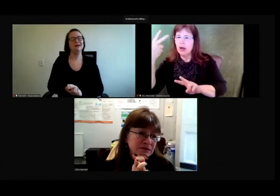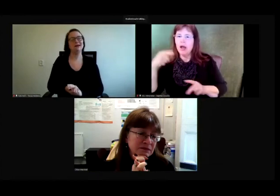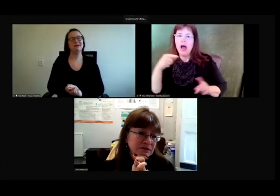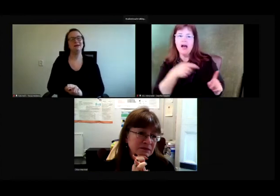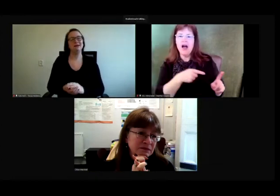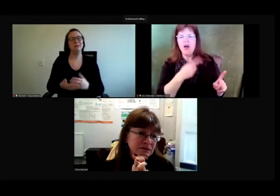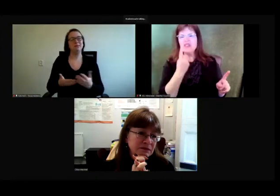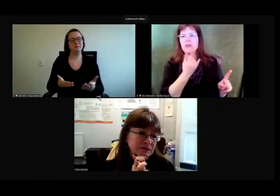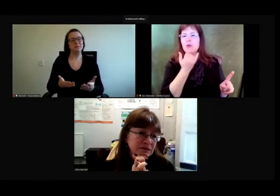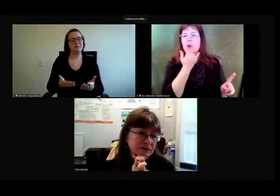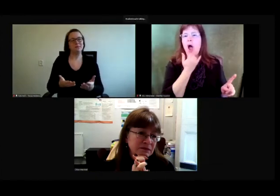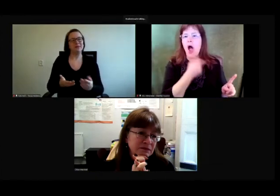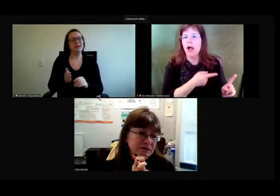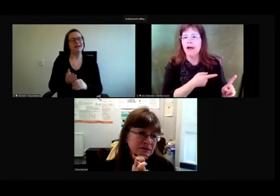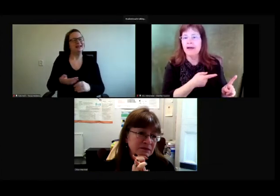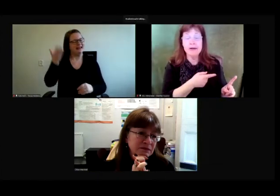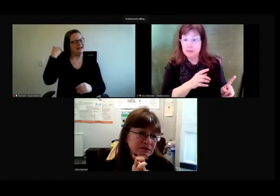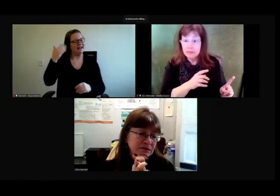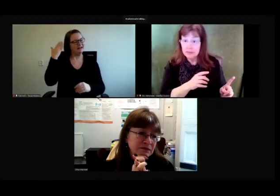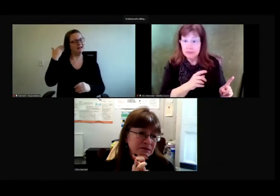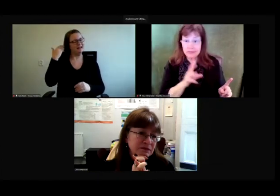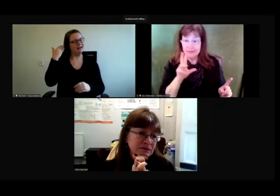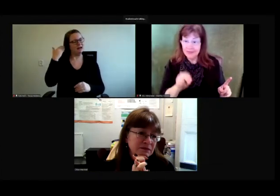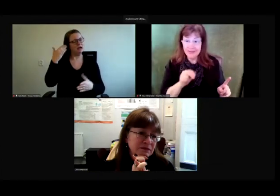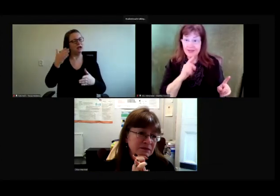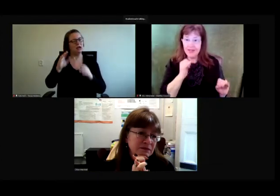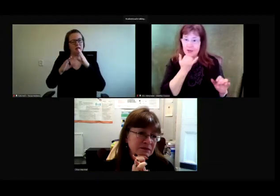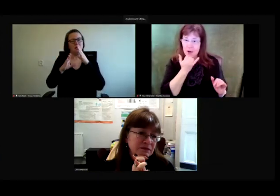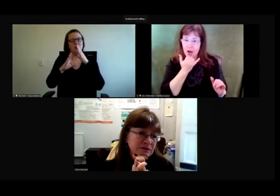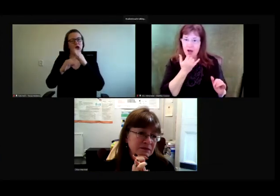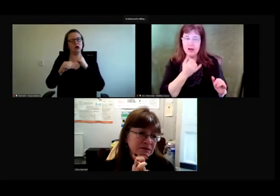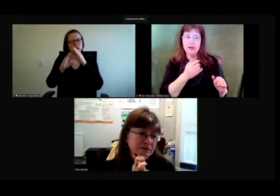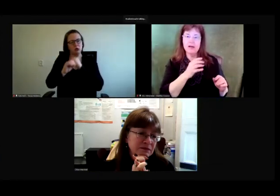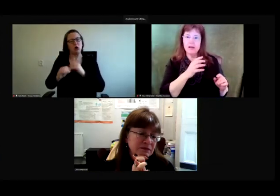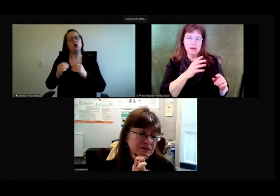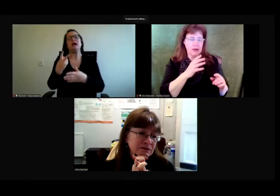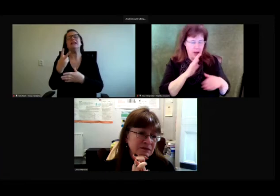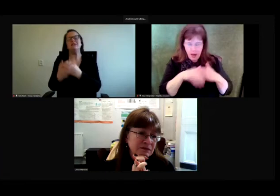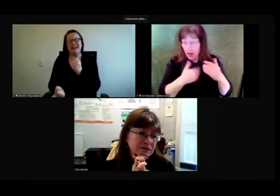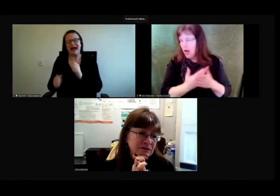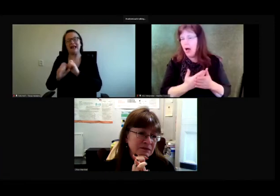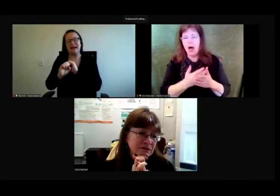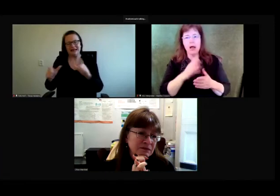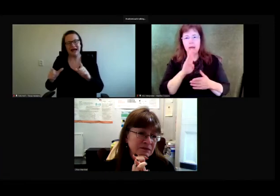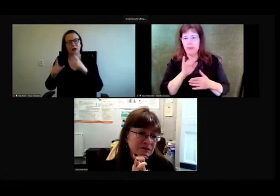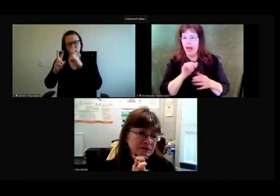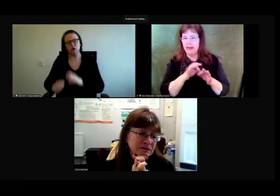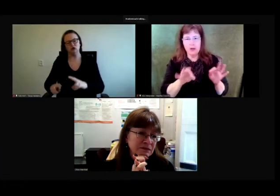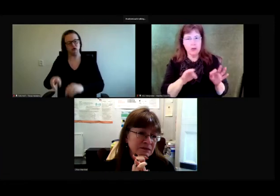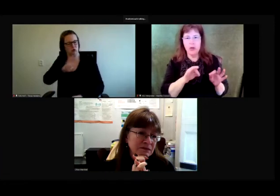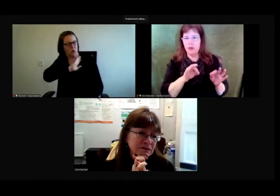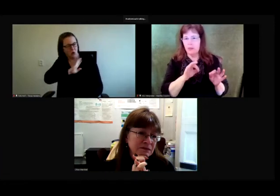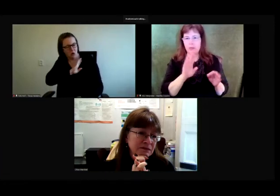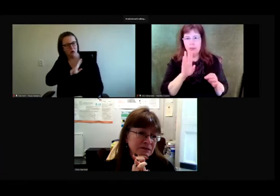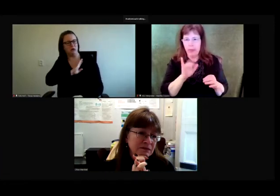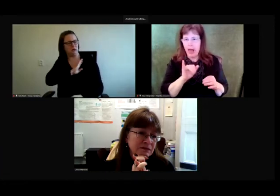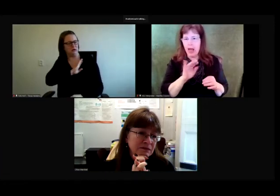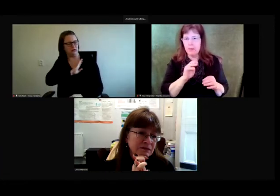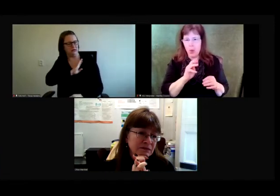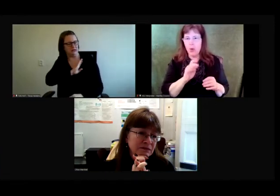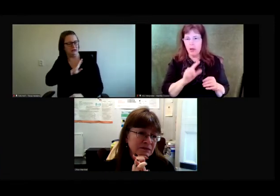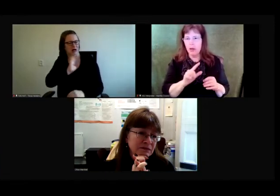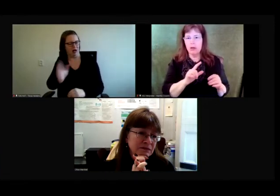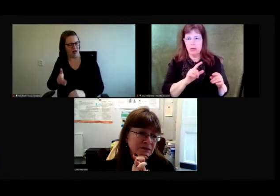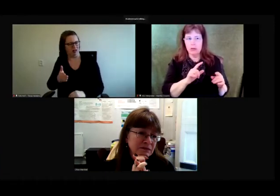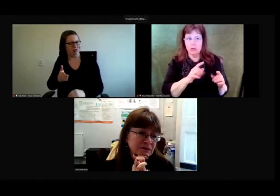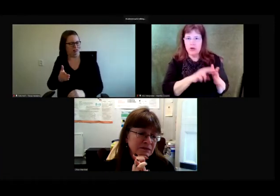In previous spoken language bilingual research, it also has been more suggested that cross-linguistic influence